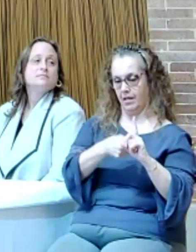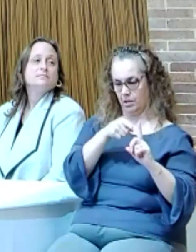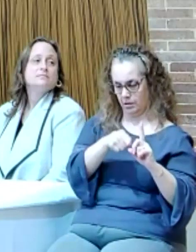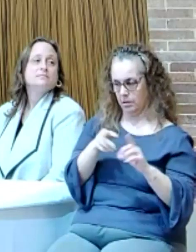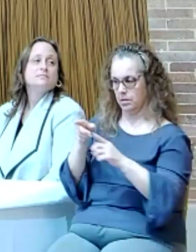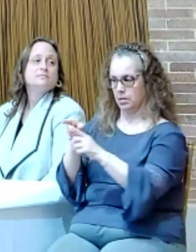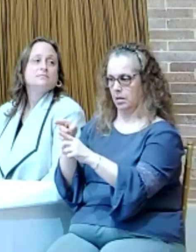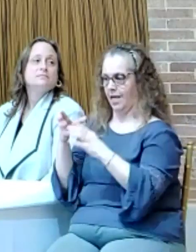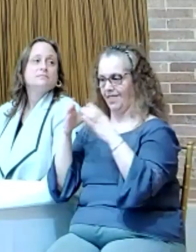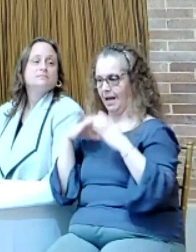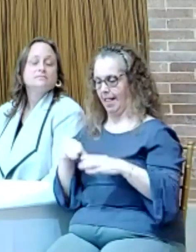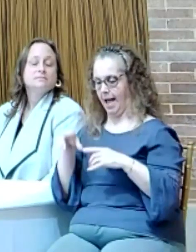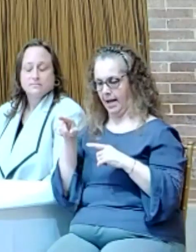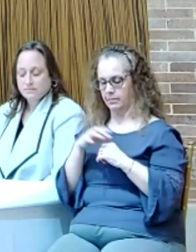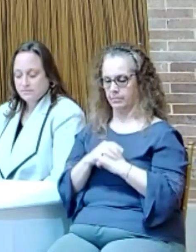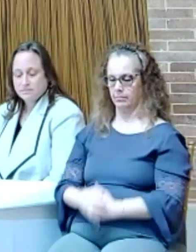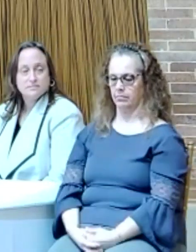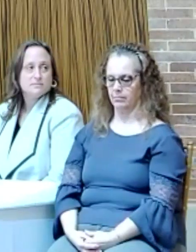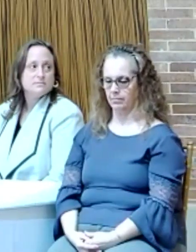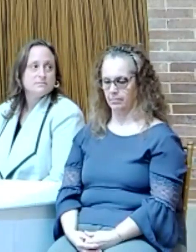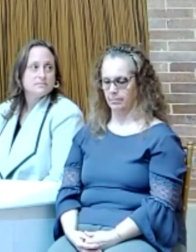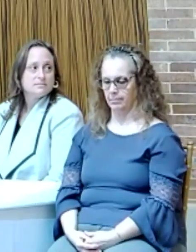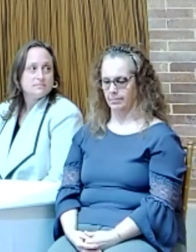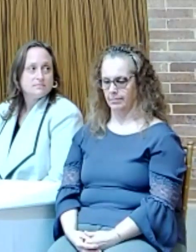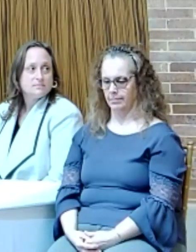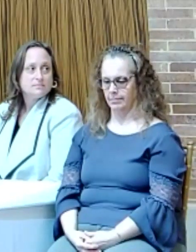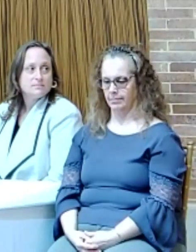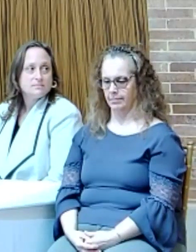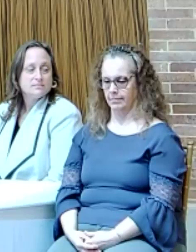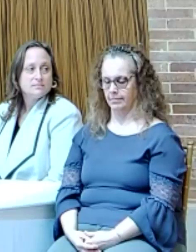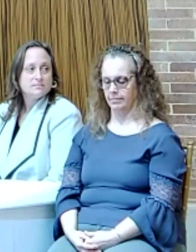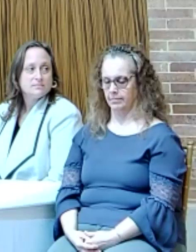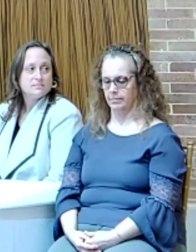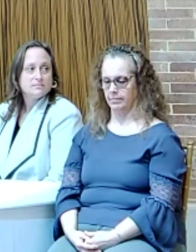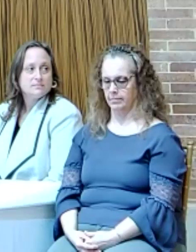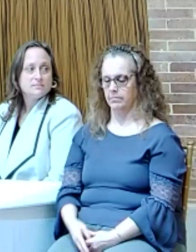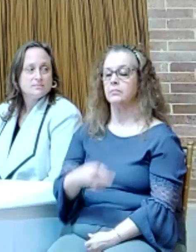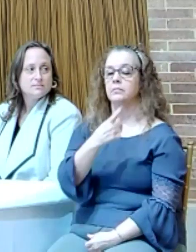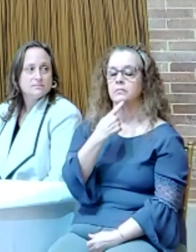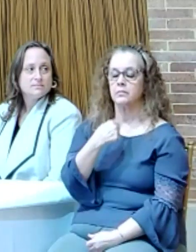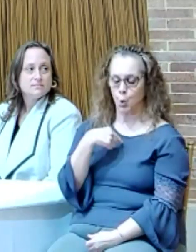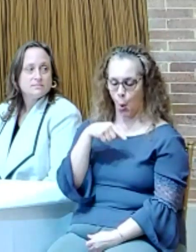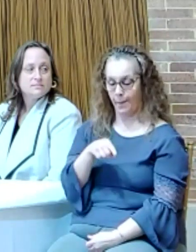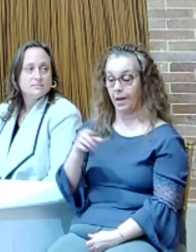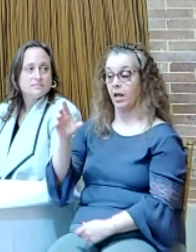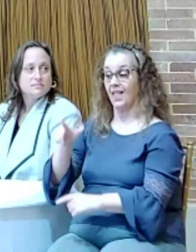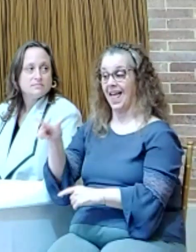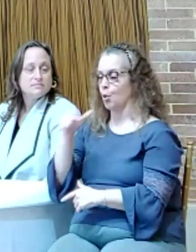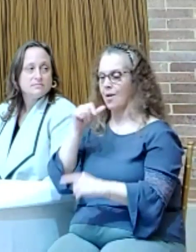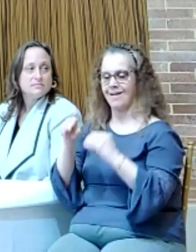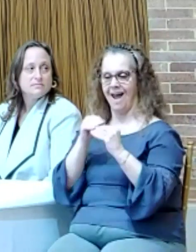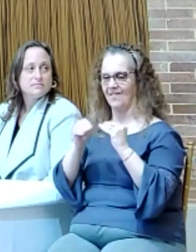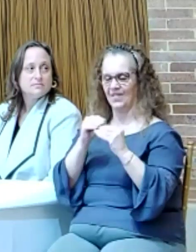stated afterward the client reached out to me and said the landlord was being negligent about a gas leak the fire department was